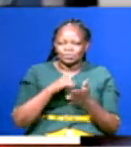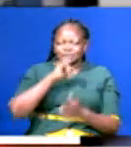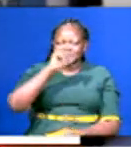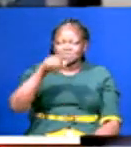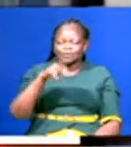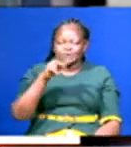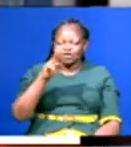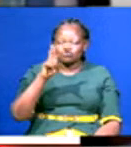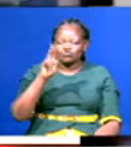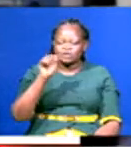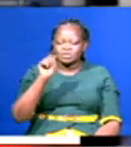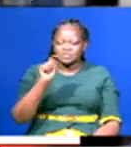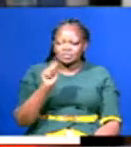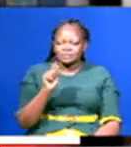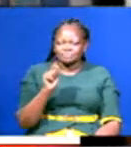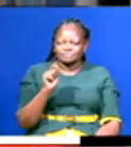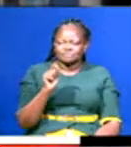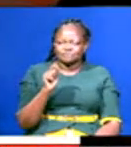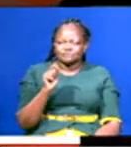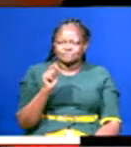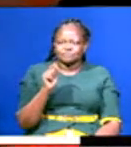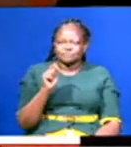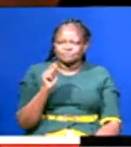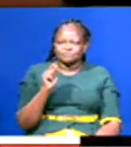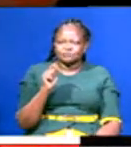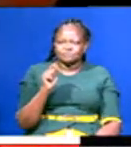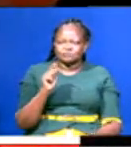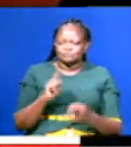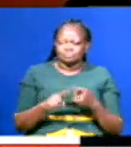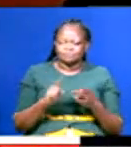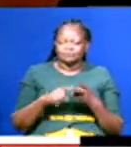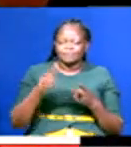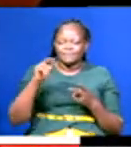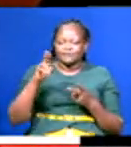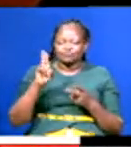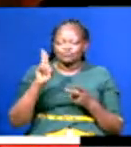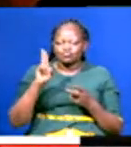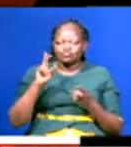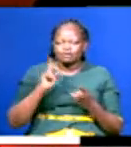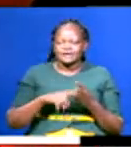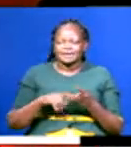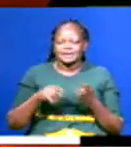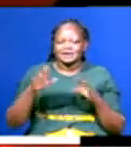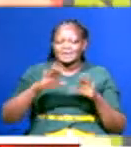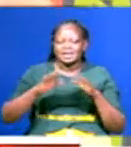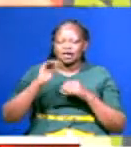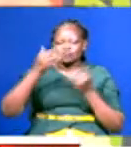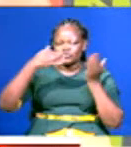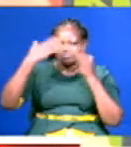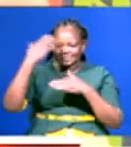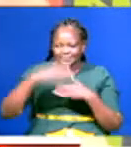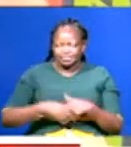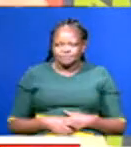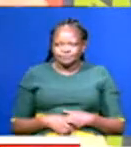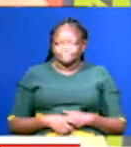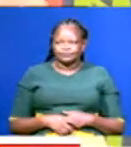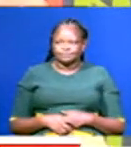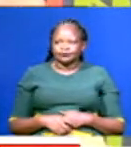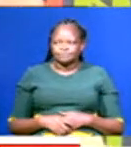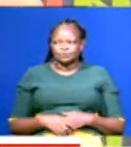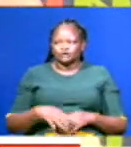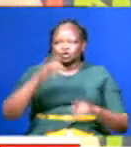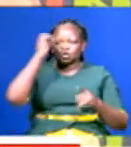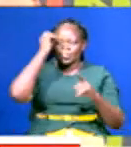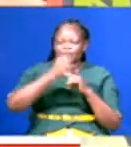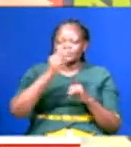University of Agriculture and Technology, JKUAT, Multimedia University, and Kirinyaga University. The objective of this